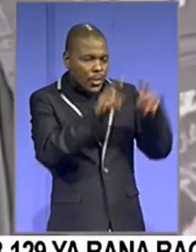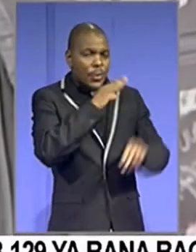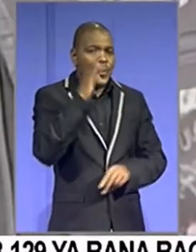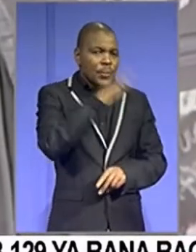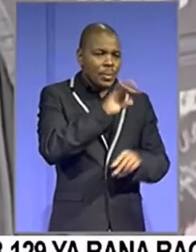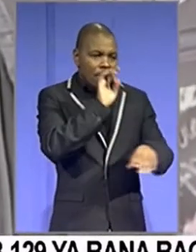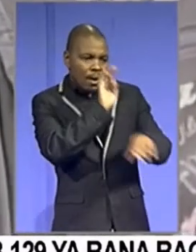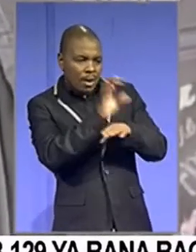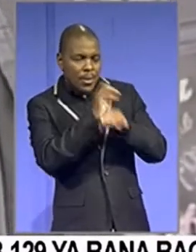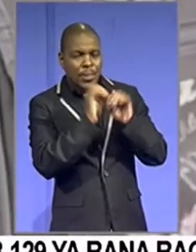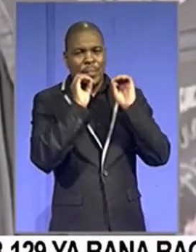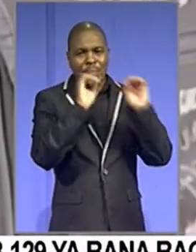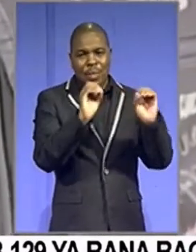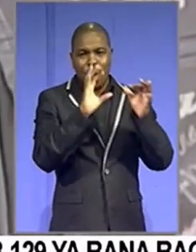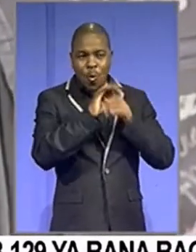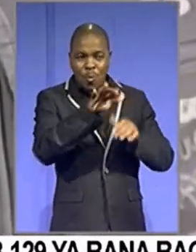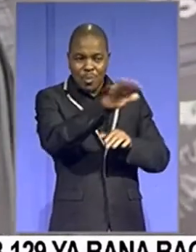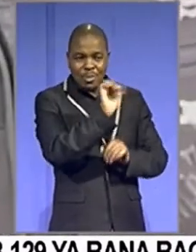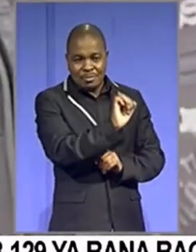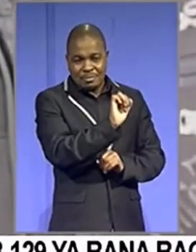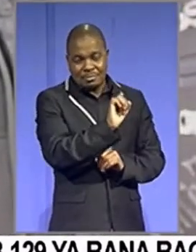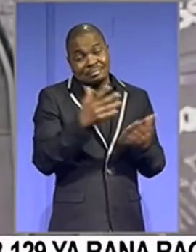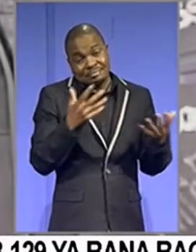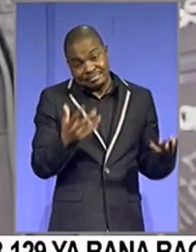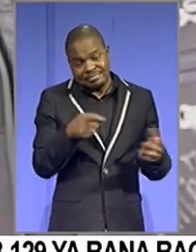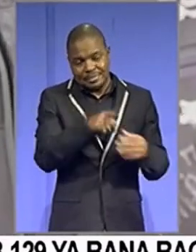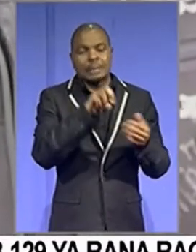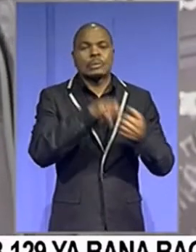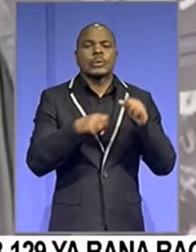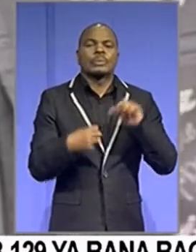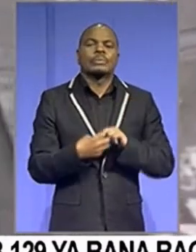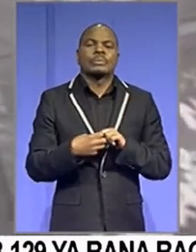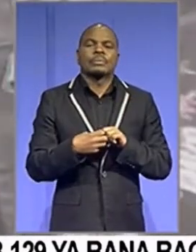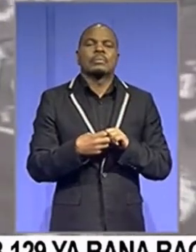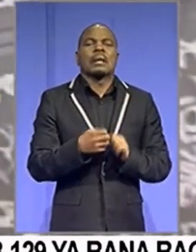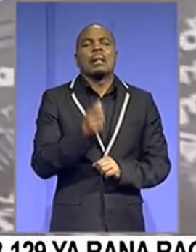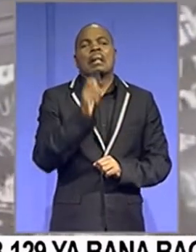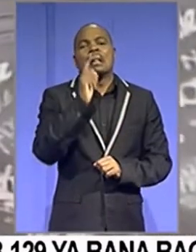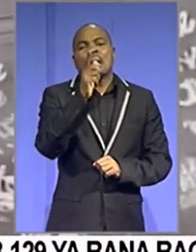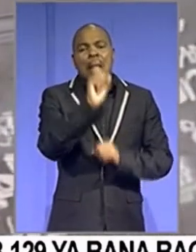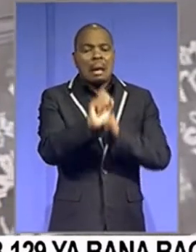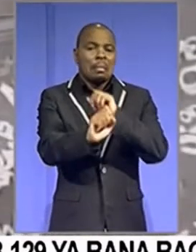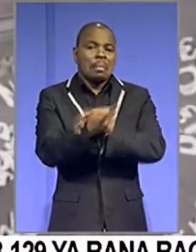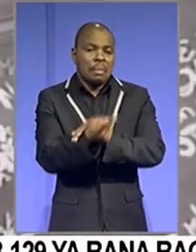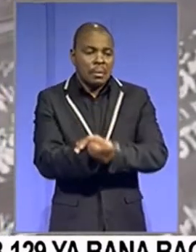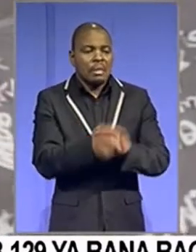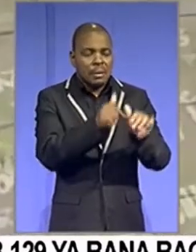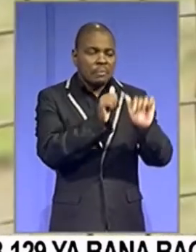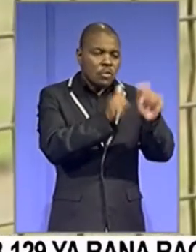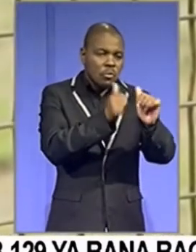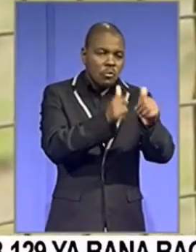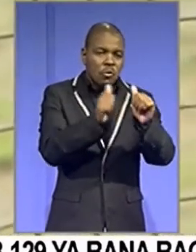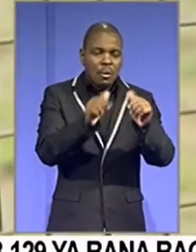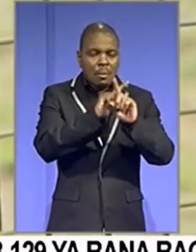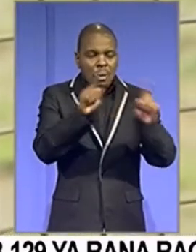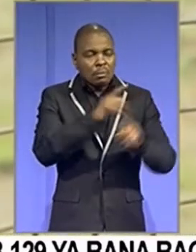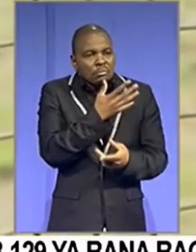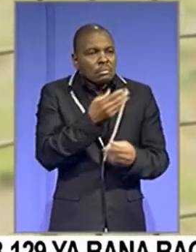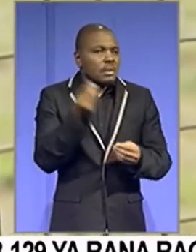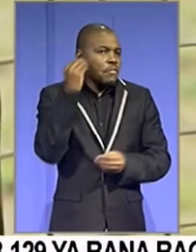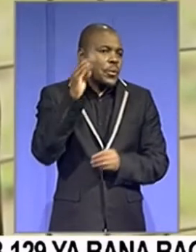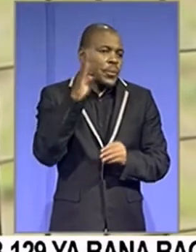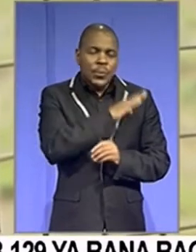di advice for high e ba gore ke bothata di feleletsa le tsona ba no di latelela ba sena tse bo gore